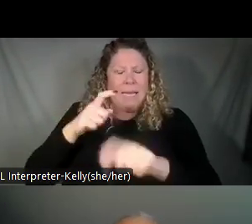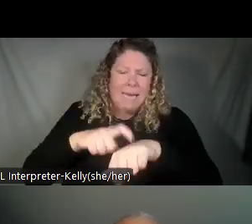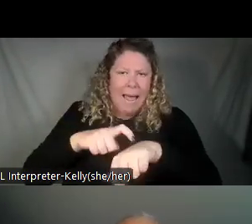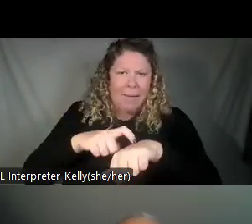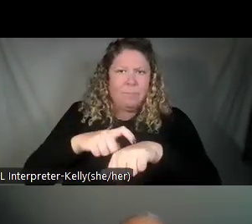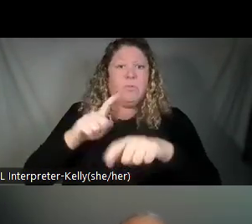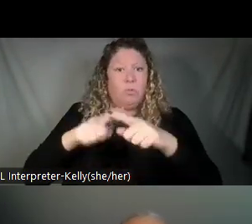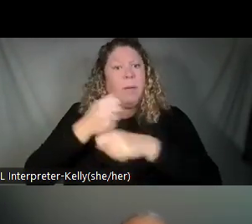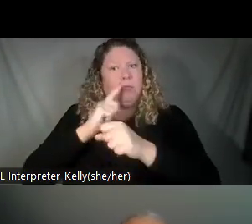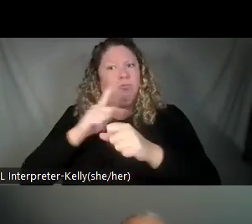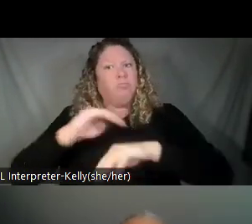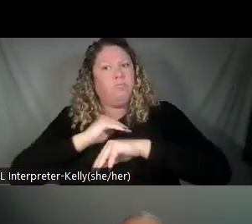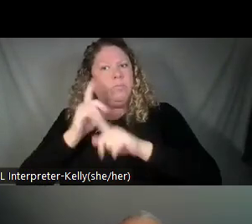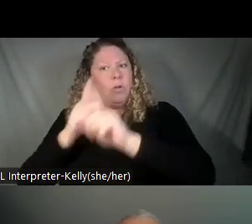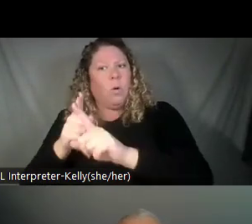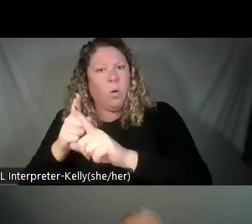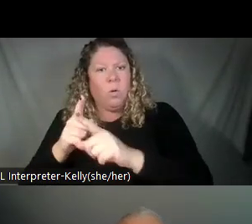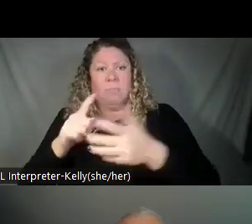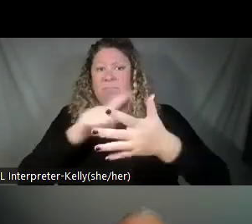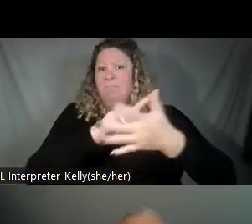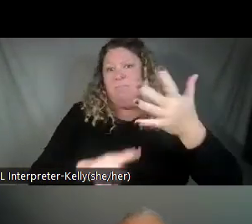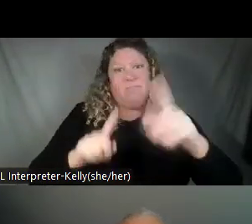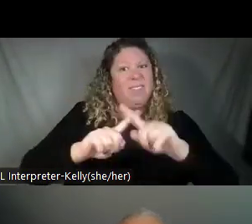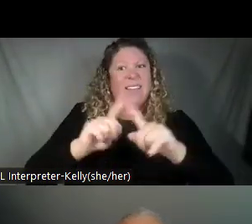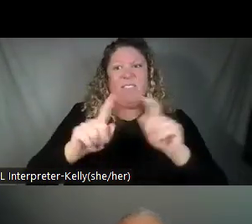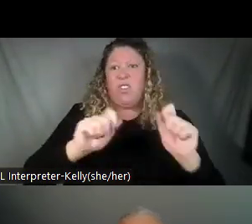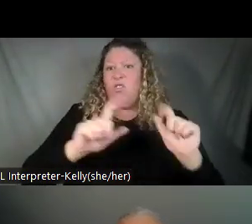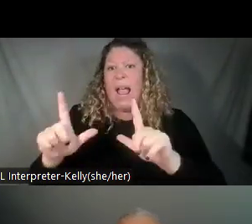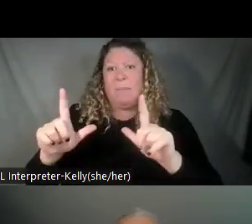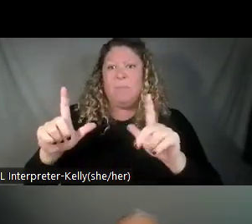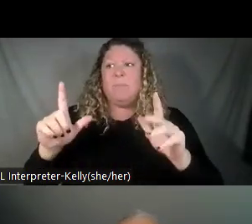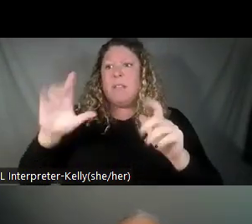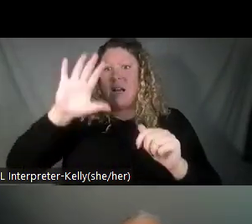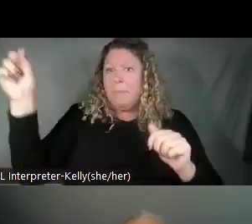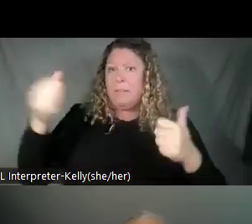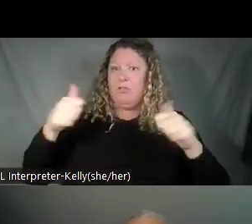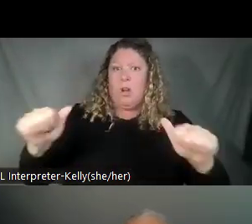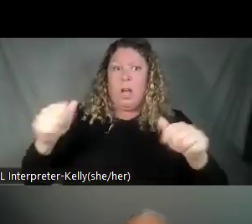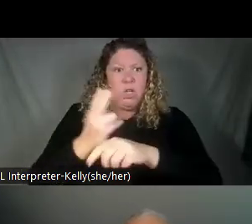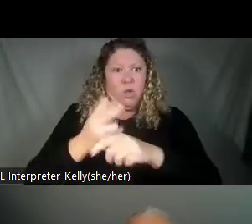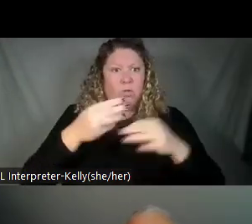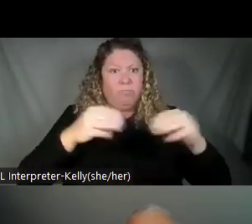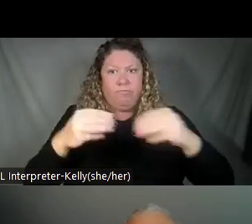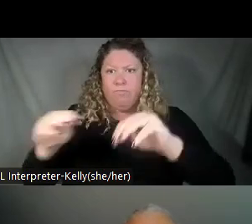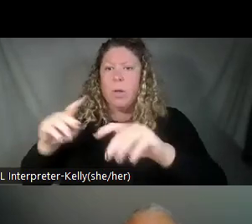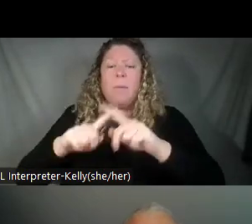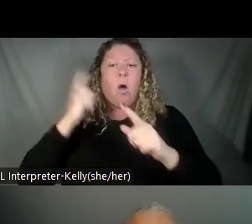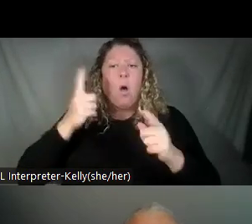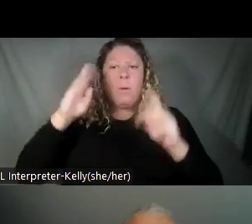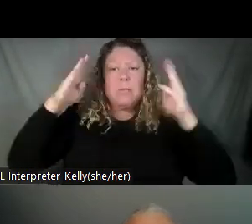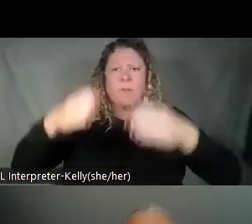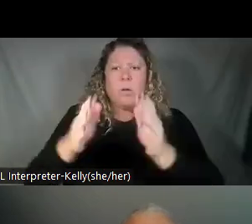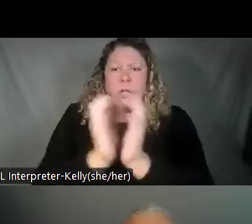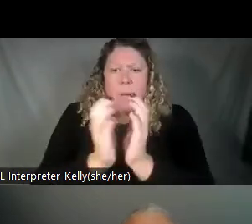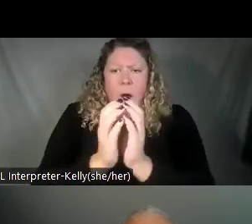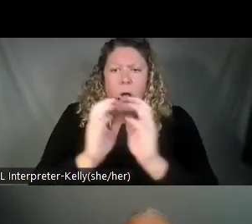different ways that companies are trying to get everyone together, but really the focus is on the small group.